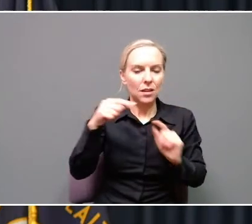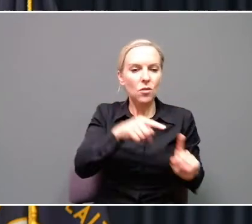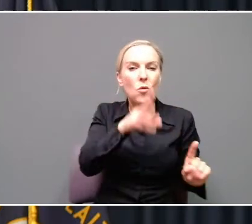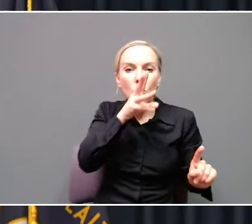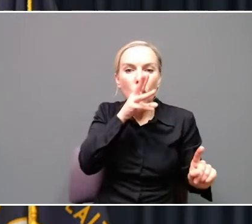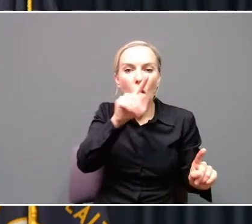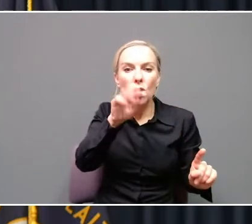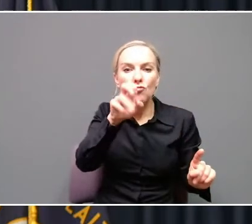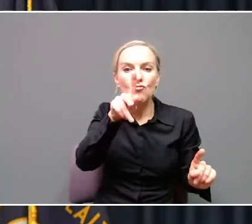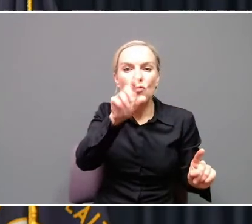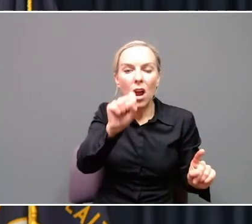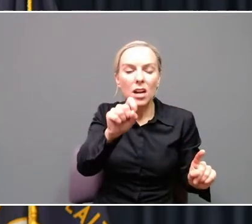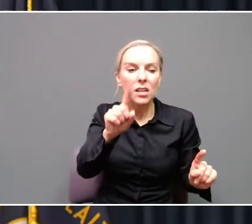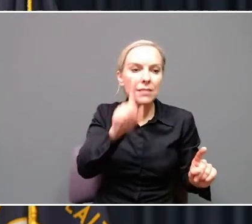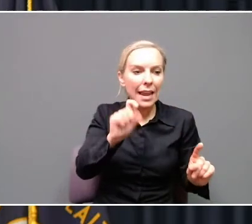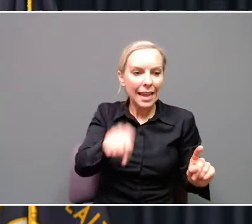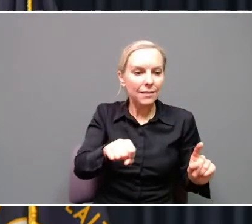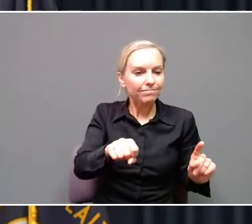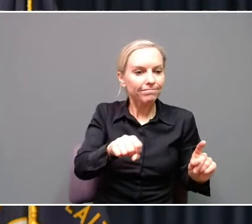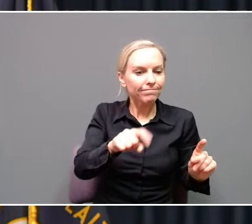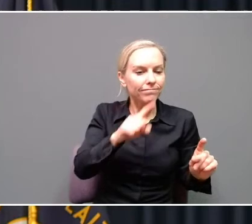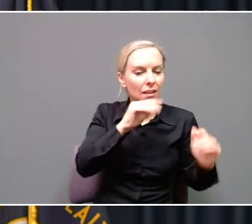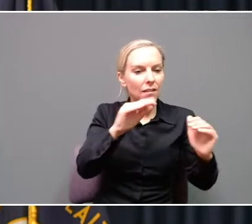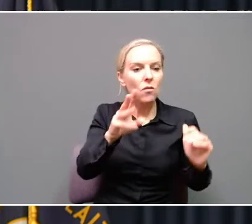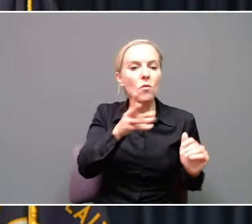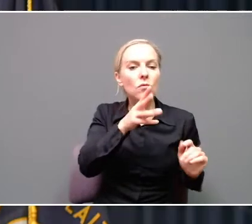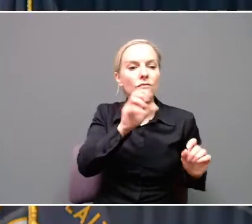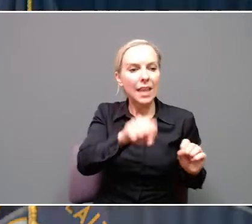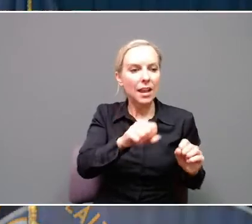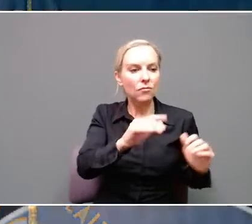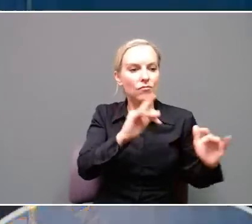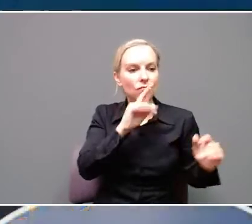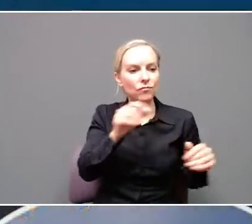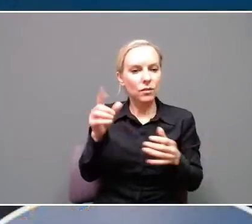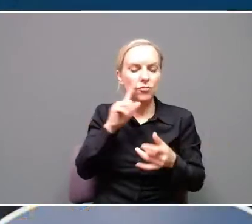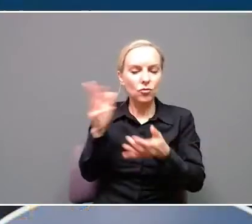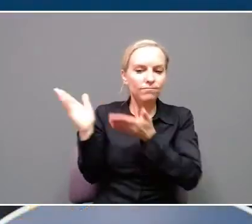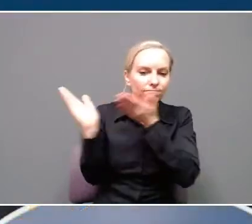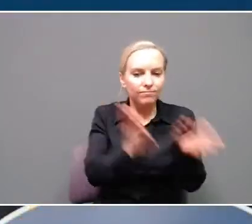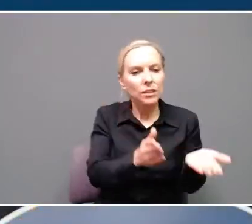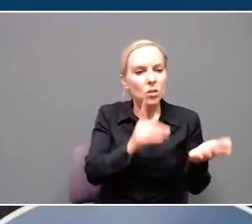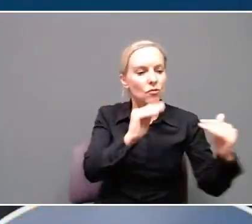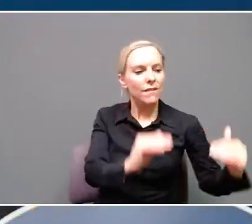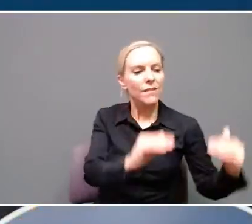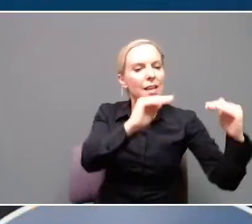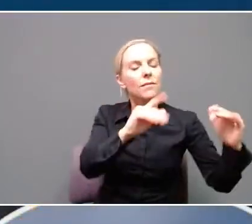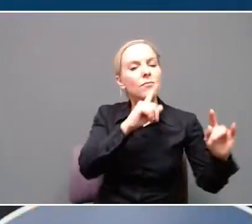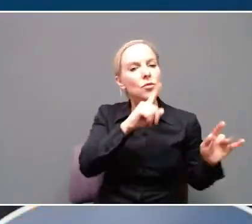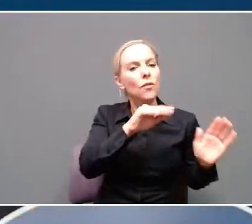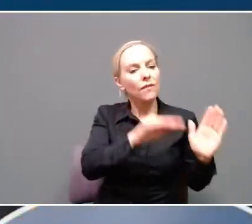up to refill City Lake, which is their backup lake. And by refill, right now we're hoping just to fight what's lost